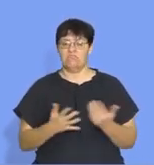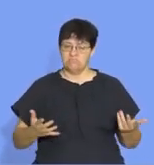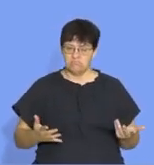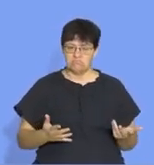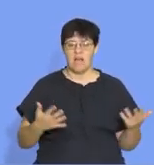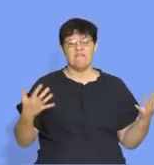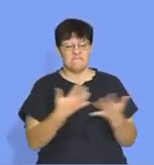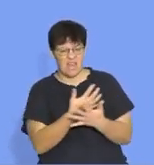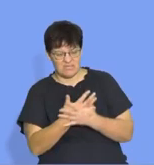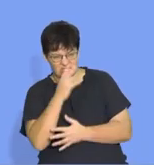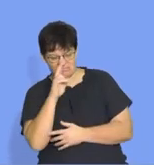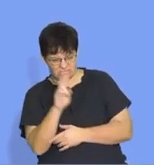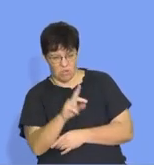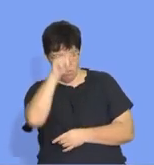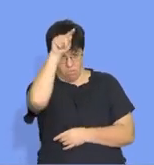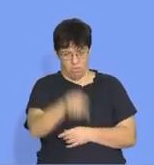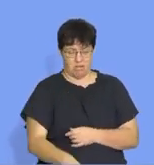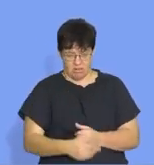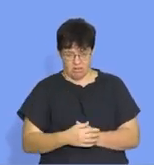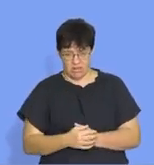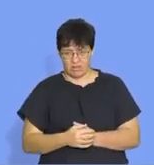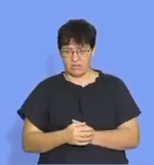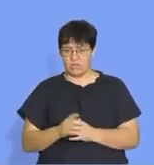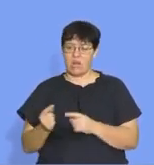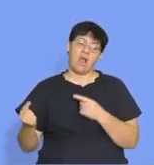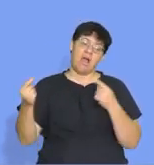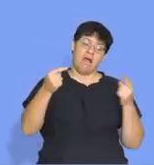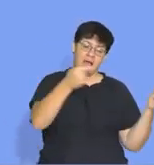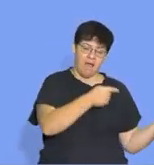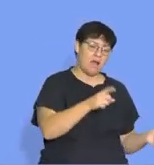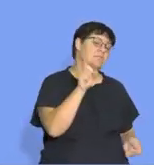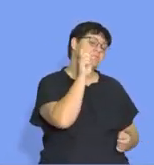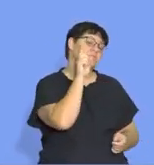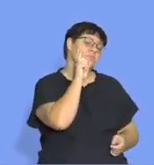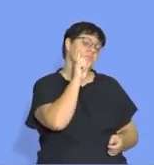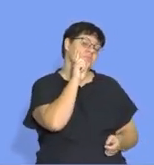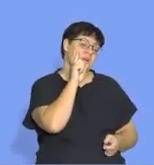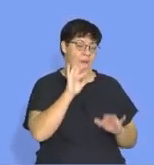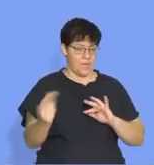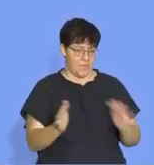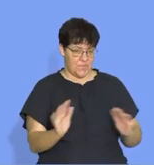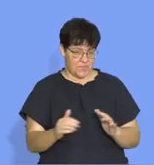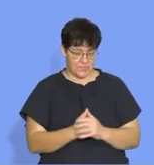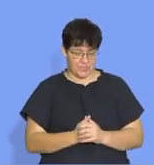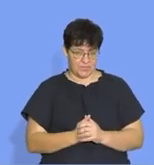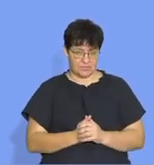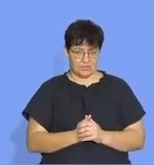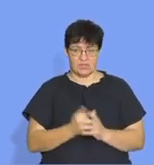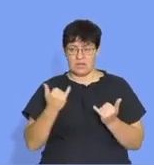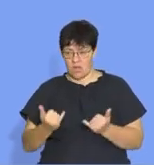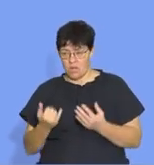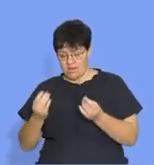back to all of them. So I'm just going to go to all of them to show you how you then test this, right? You substitute this on